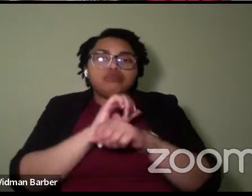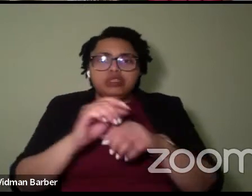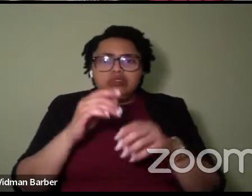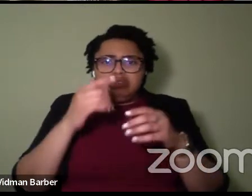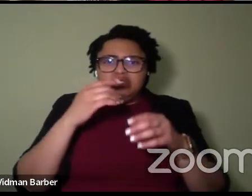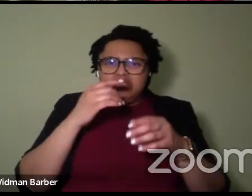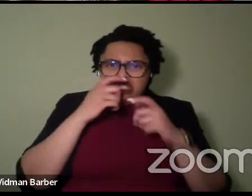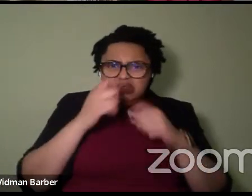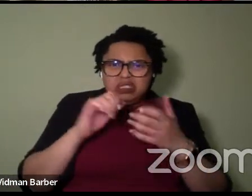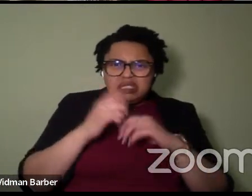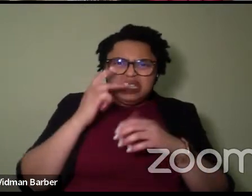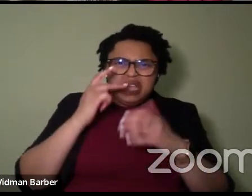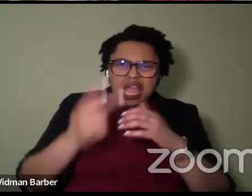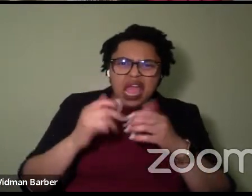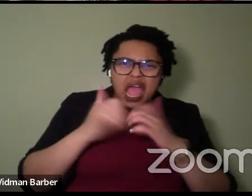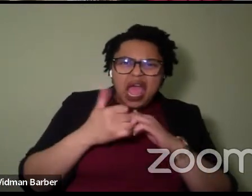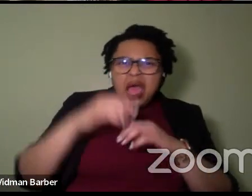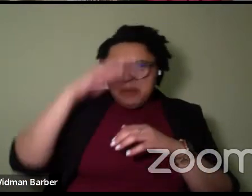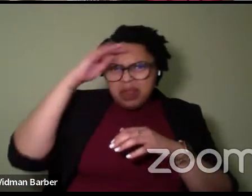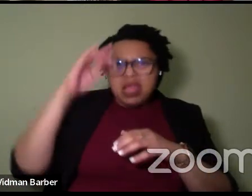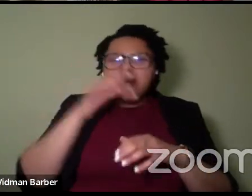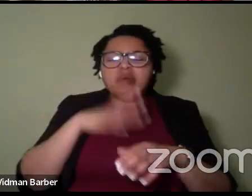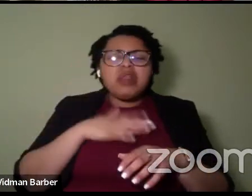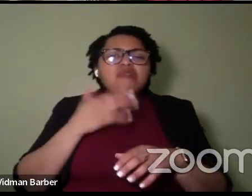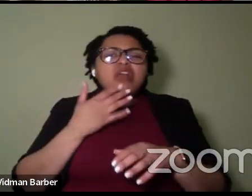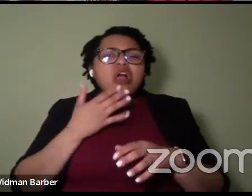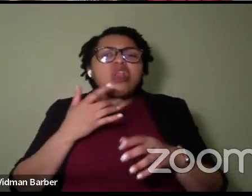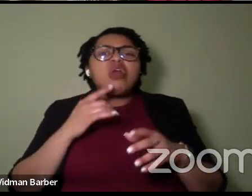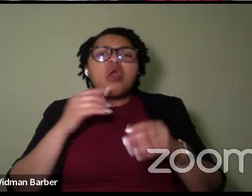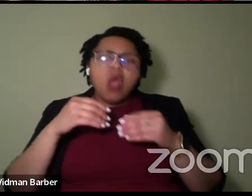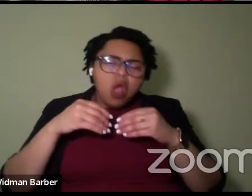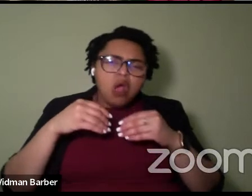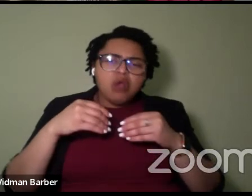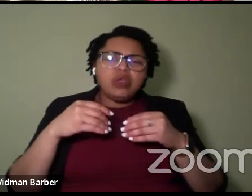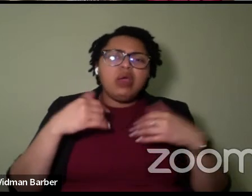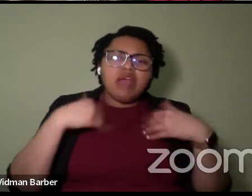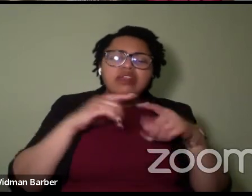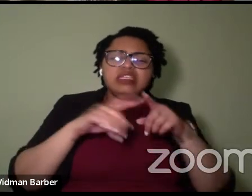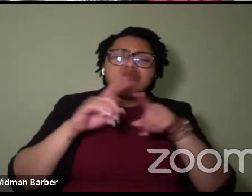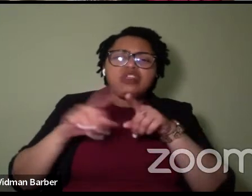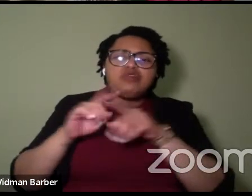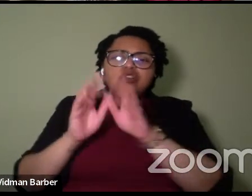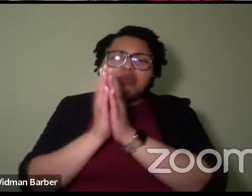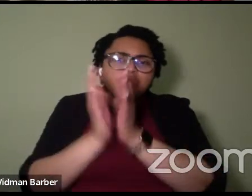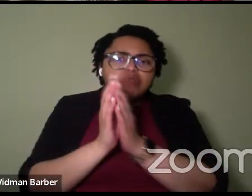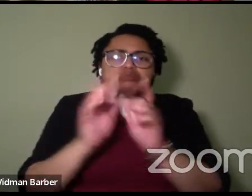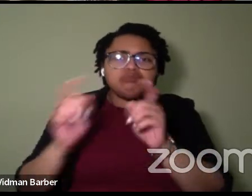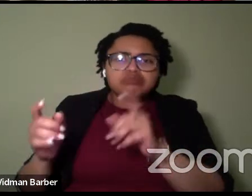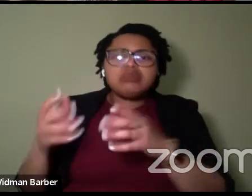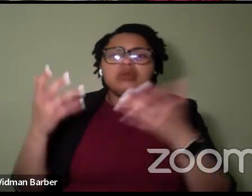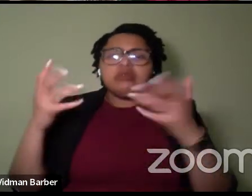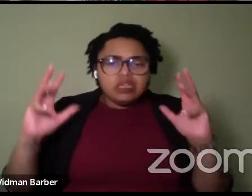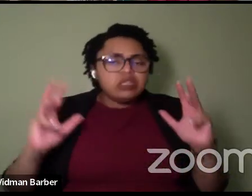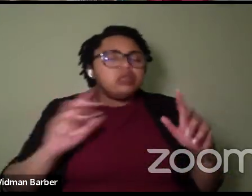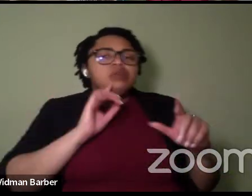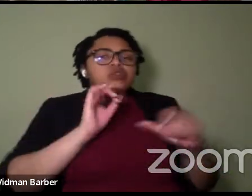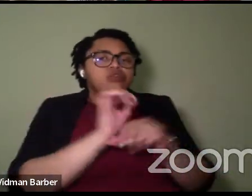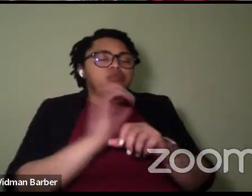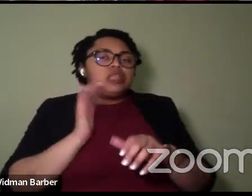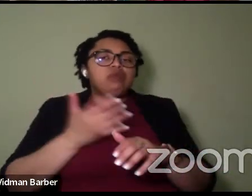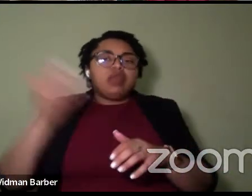the responsibilities we have with our scientific knowledge, our ancestors, all of that, to step on the platform and have some